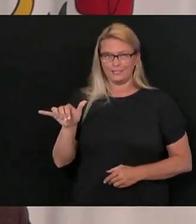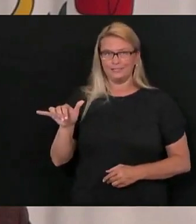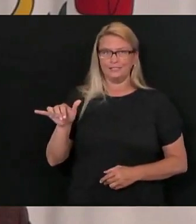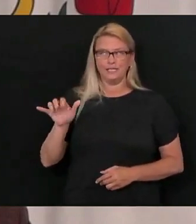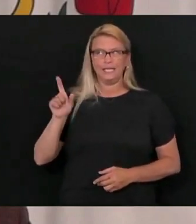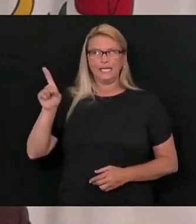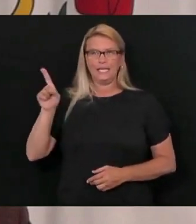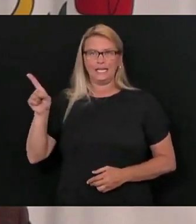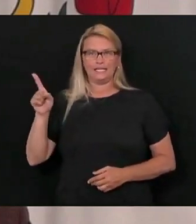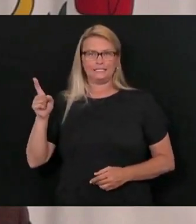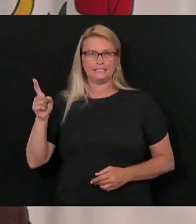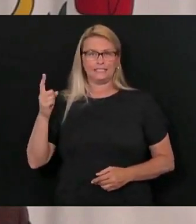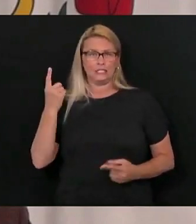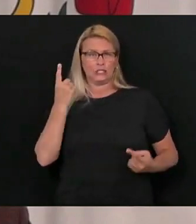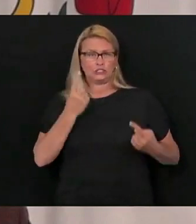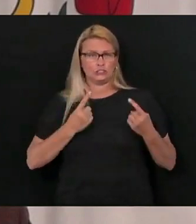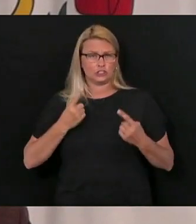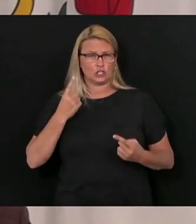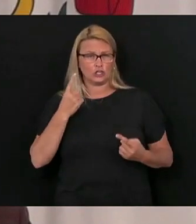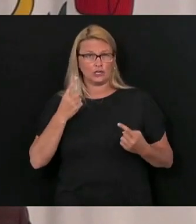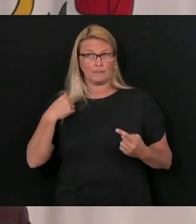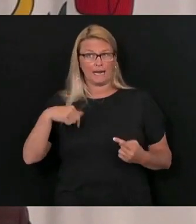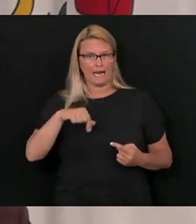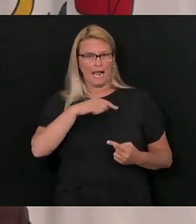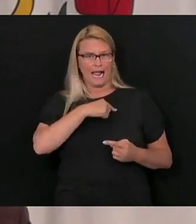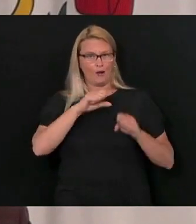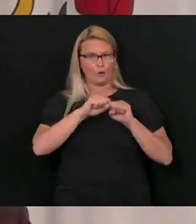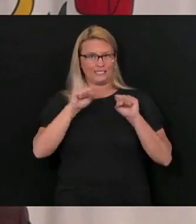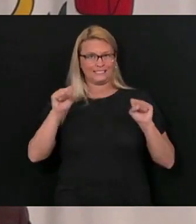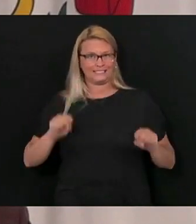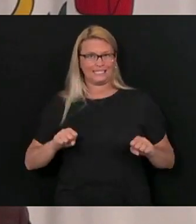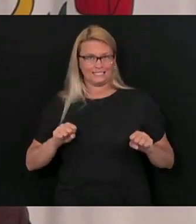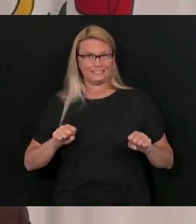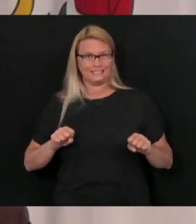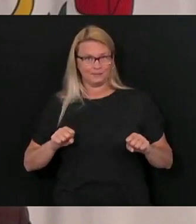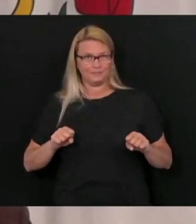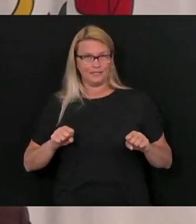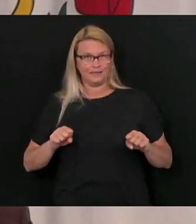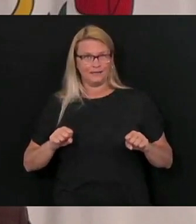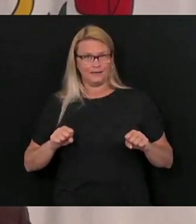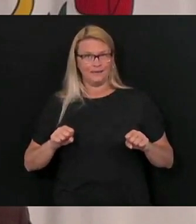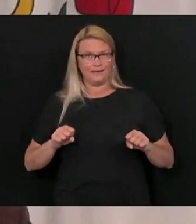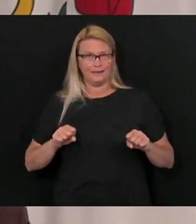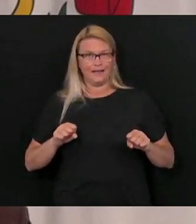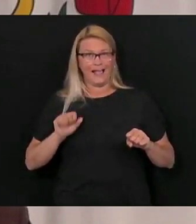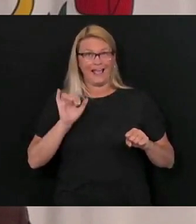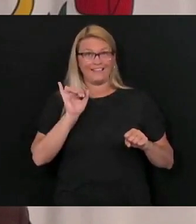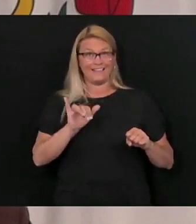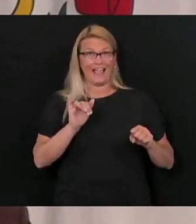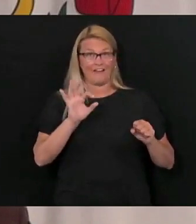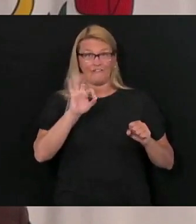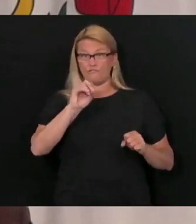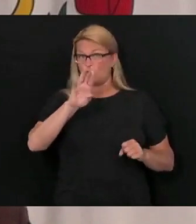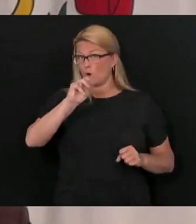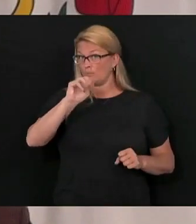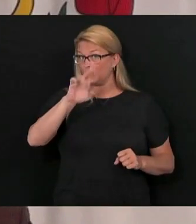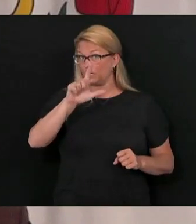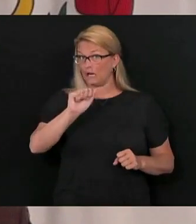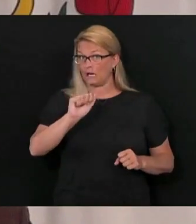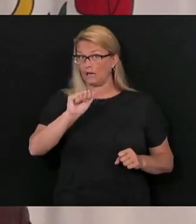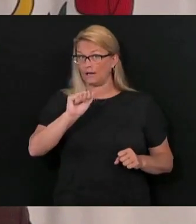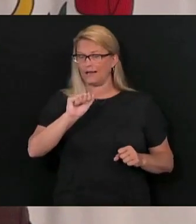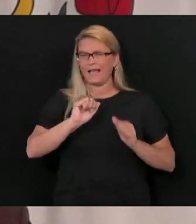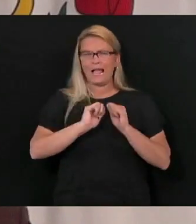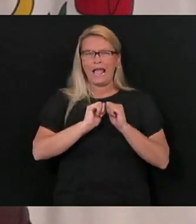about the metric that we were using as it reflected to the smaller counties. Now that's all he said,